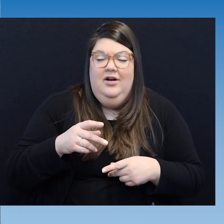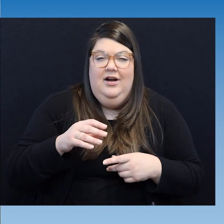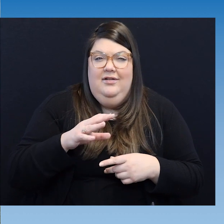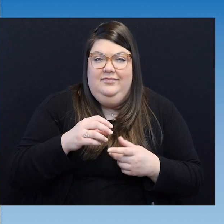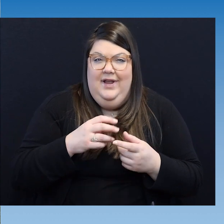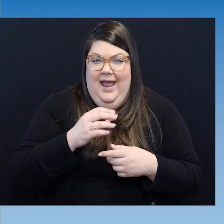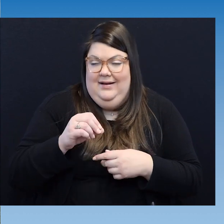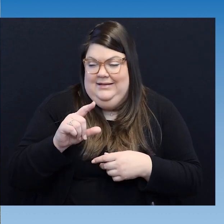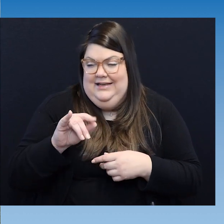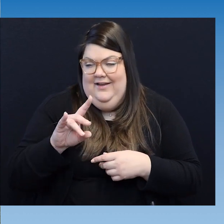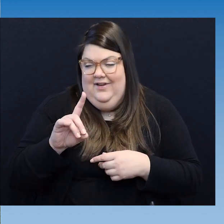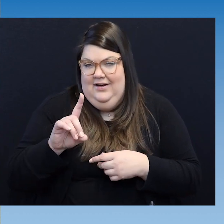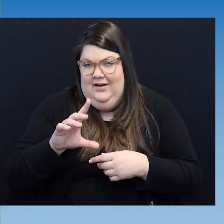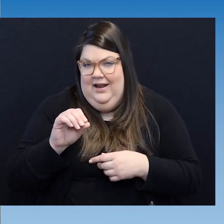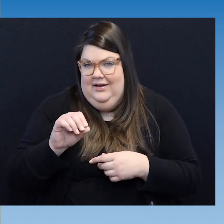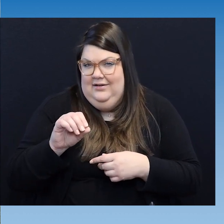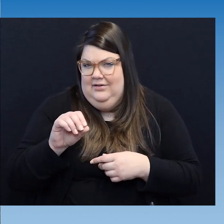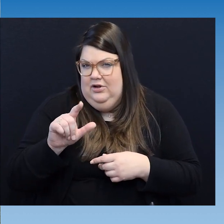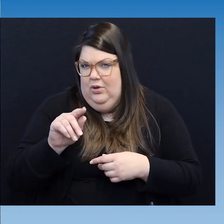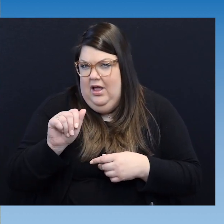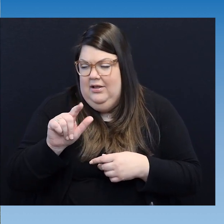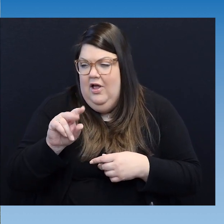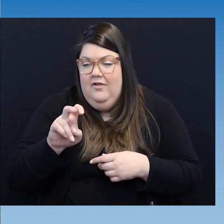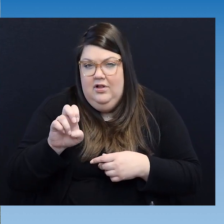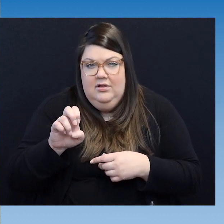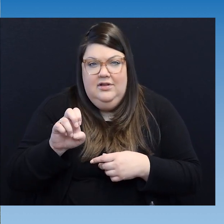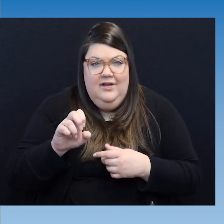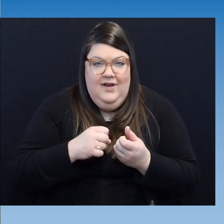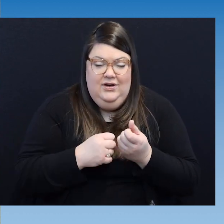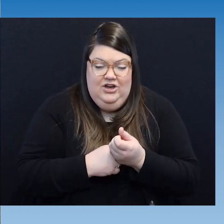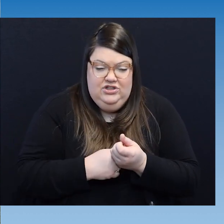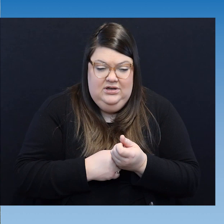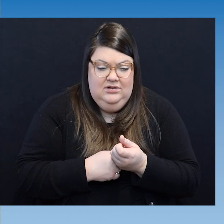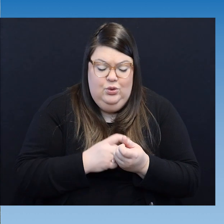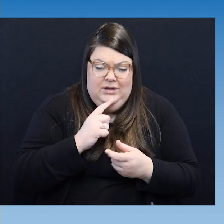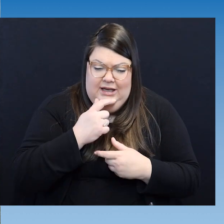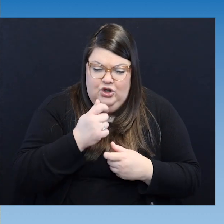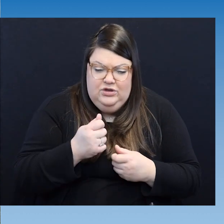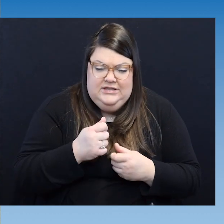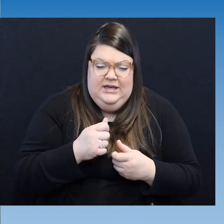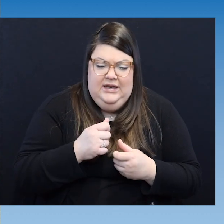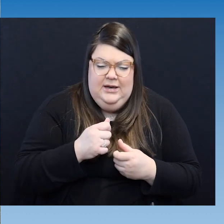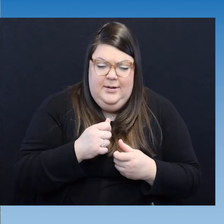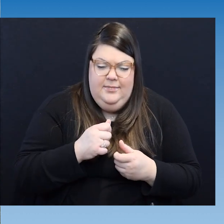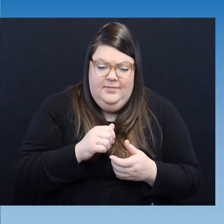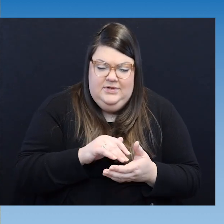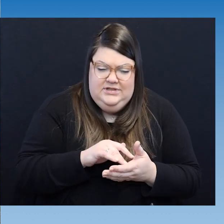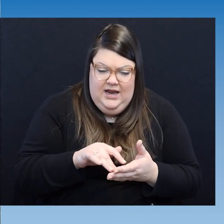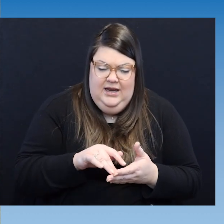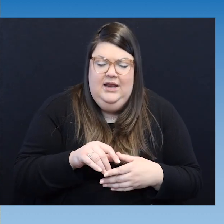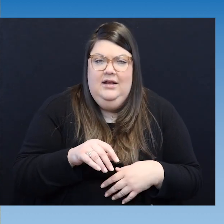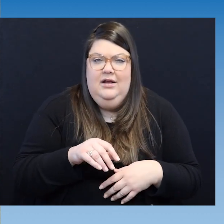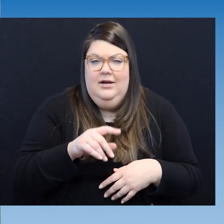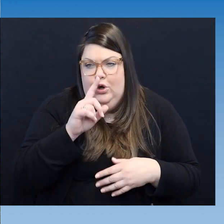undergo a year-long, very interesting study, research,